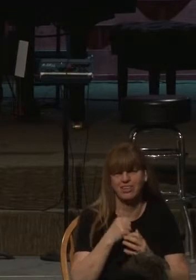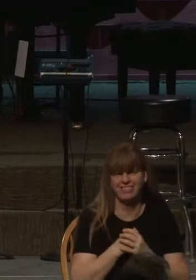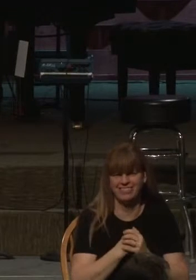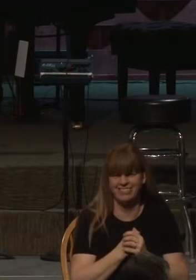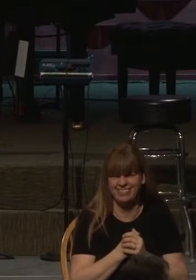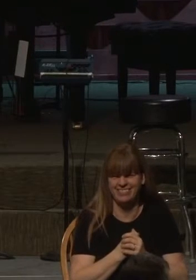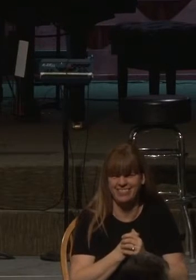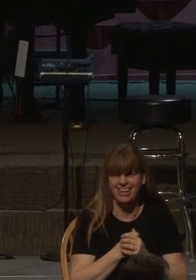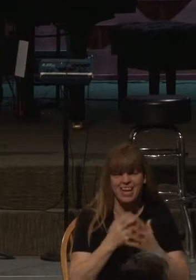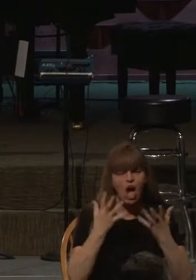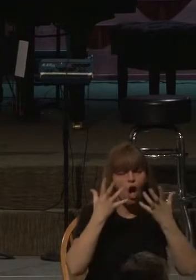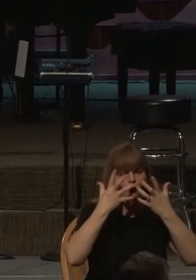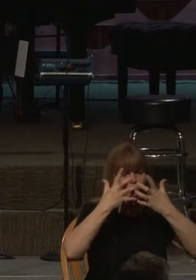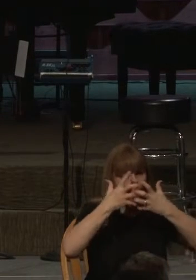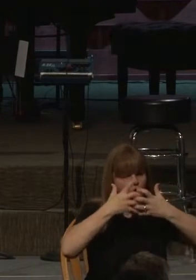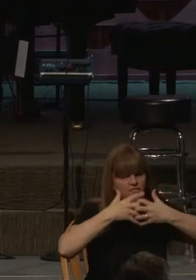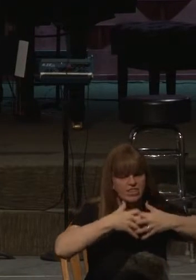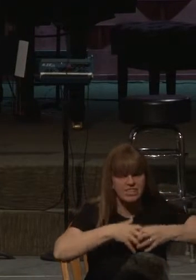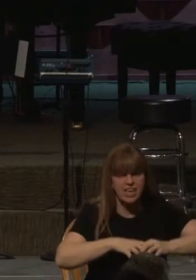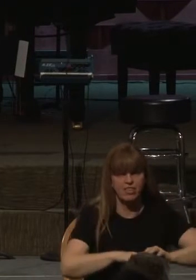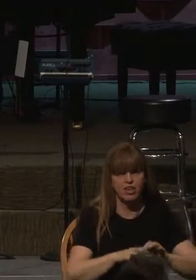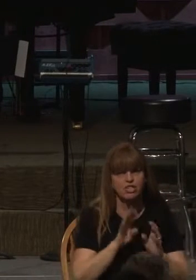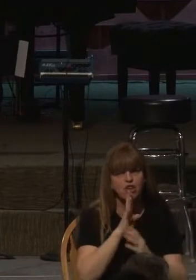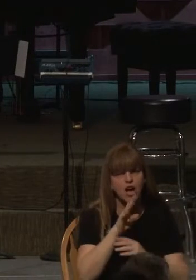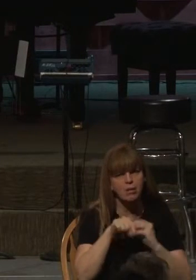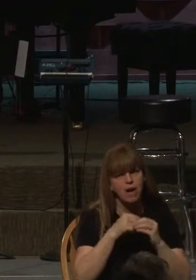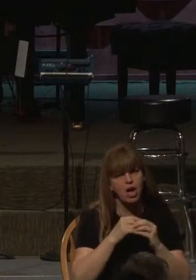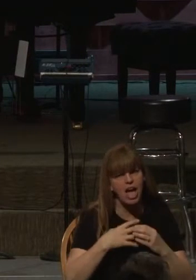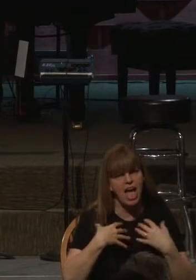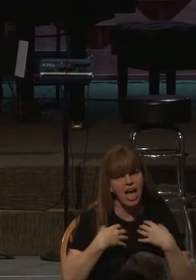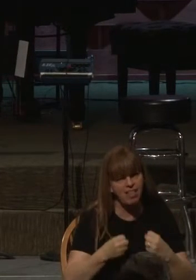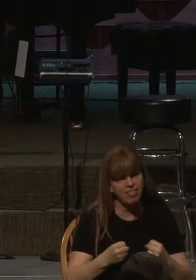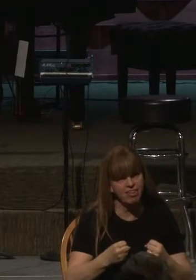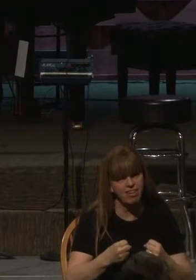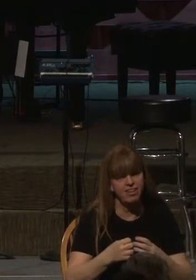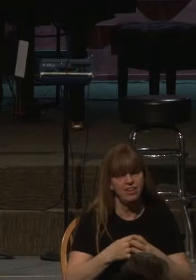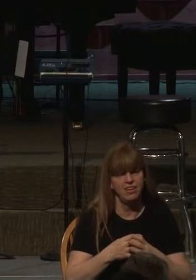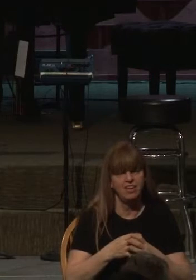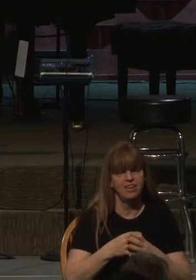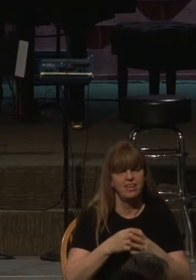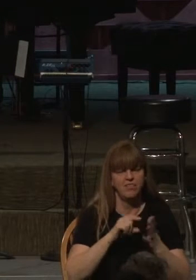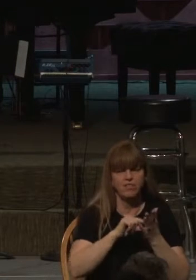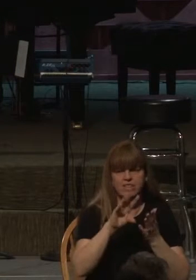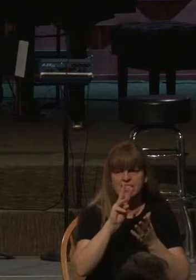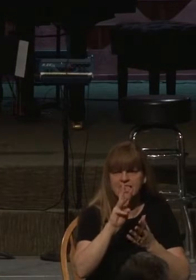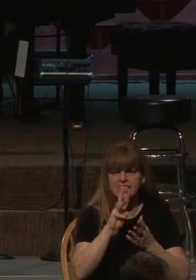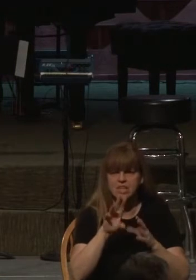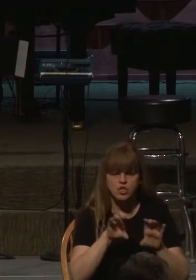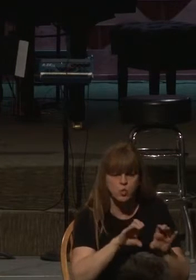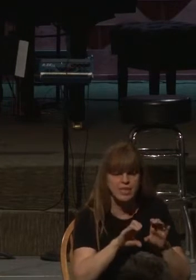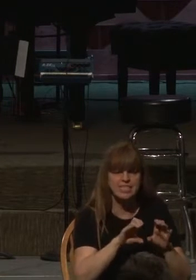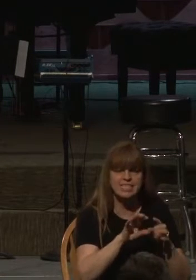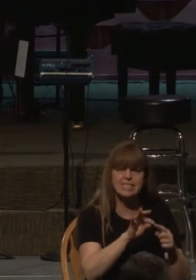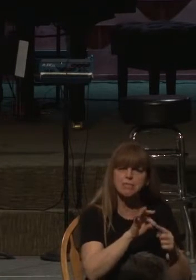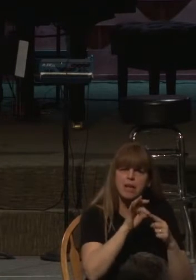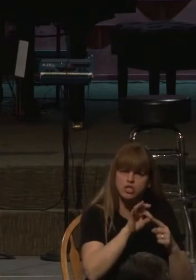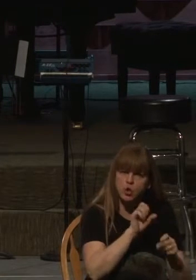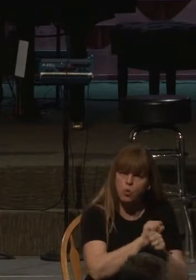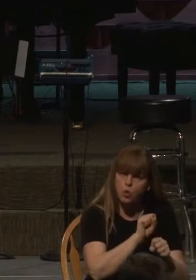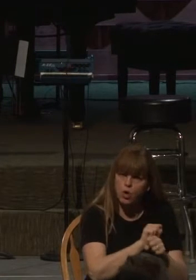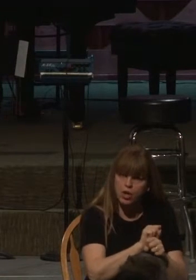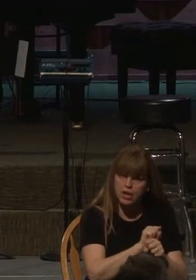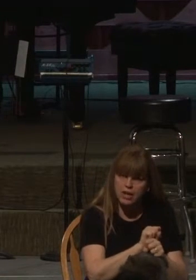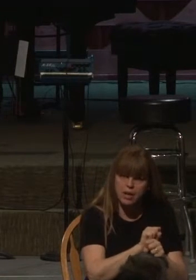It's all fit together. That speaks of health. Each part, verse 16, doing its own special work. That speaks of